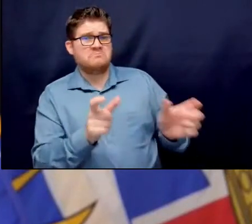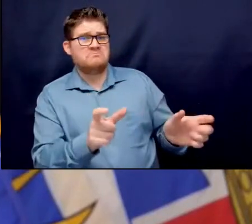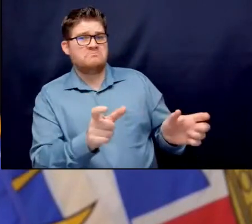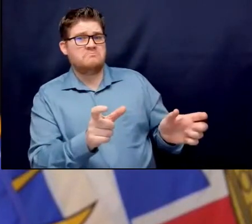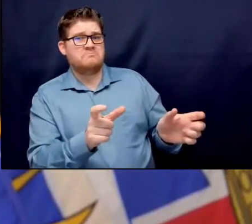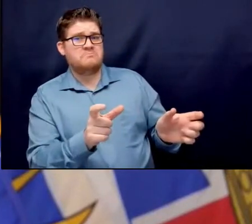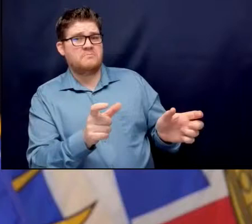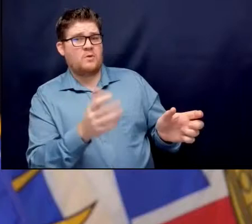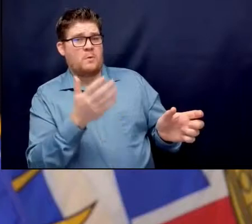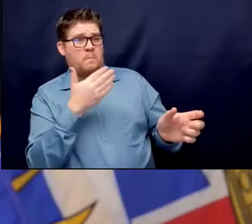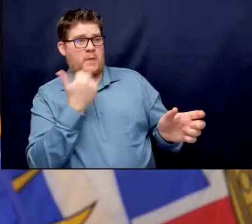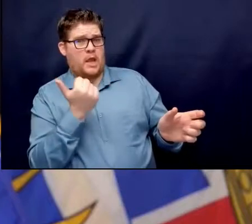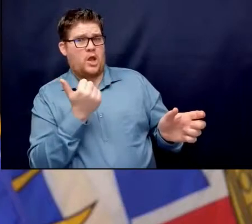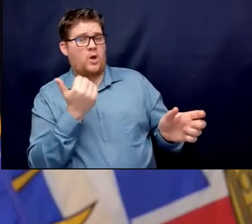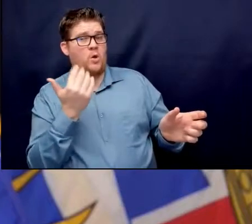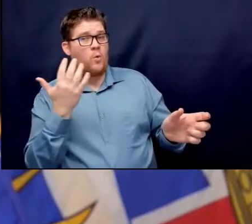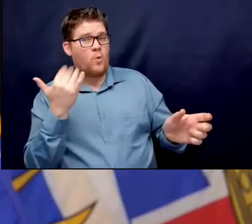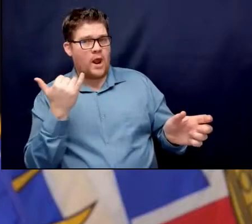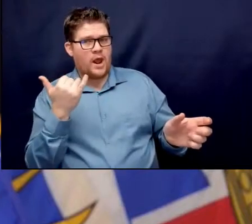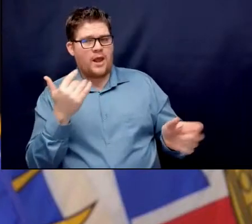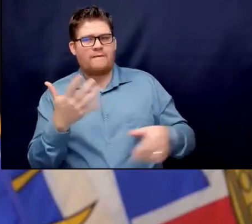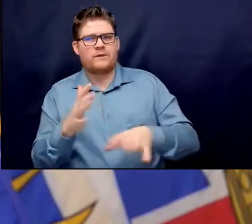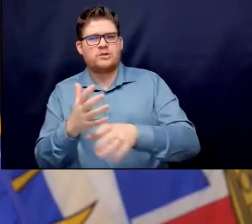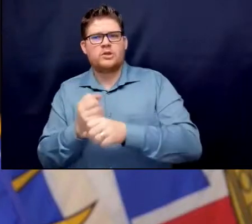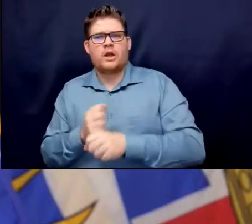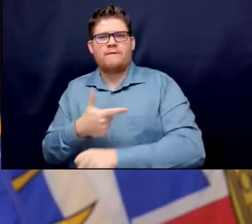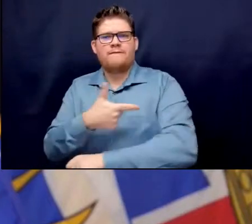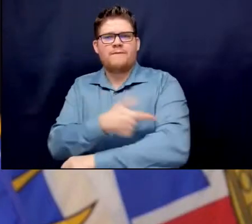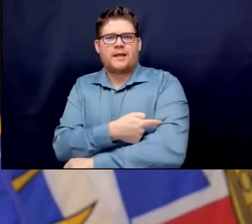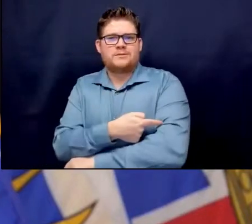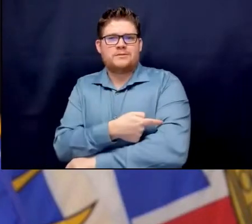and the virus becoming endemic